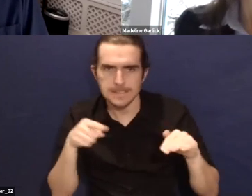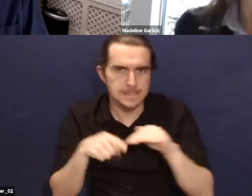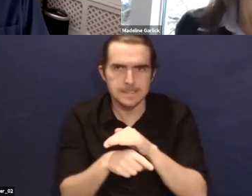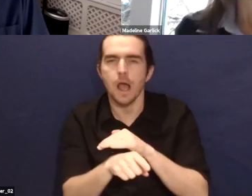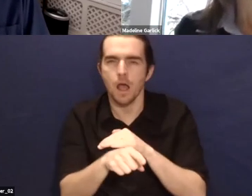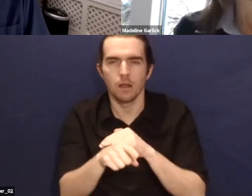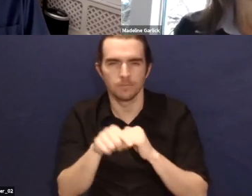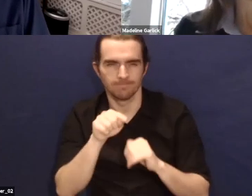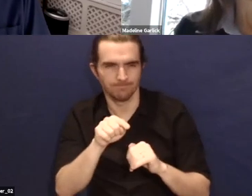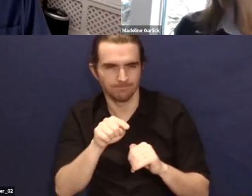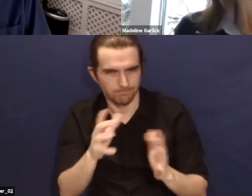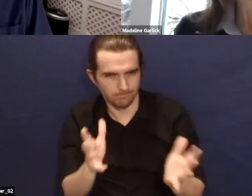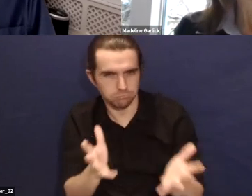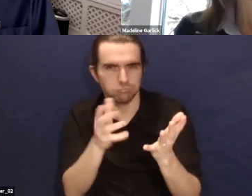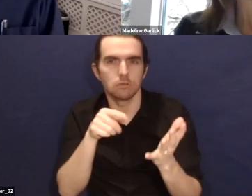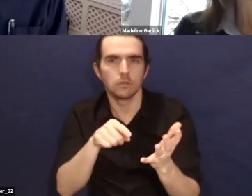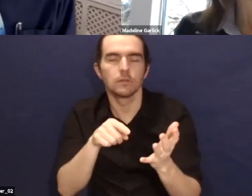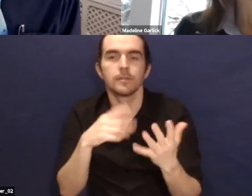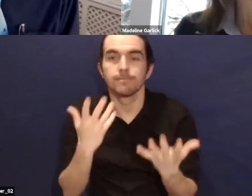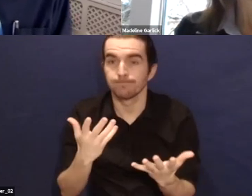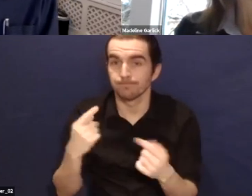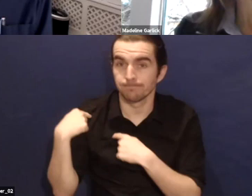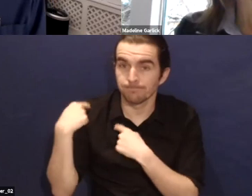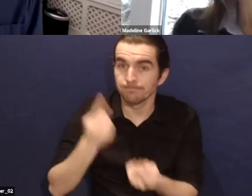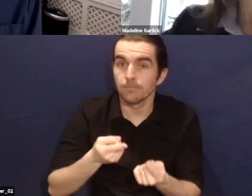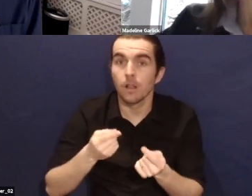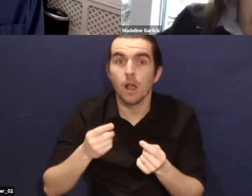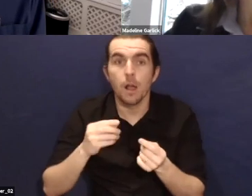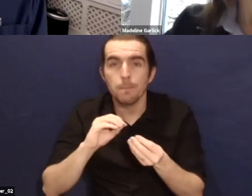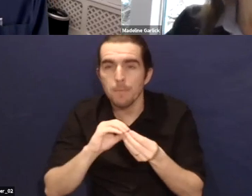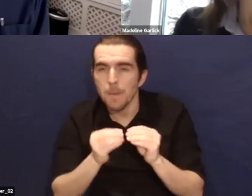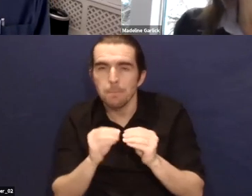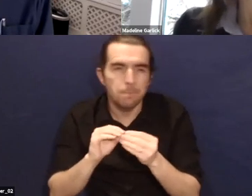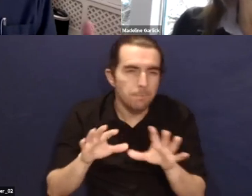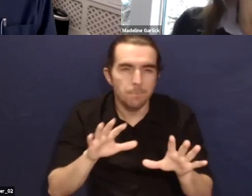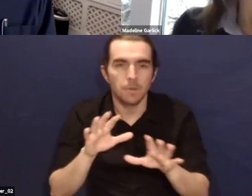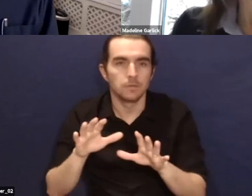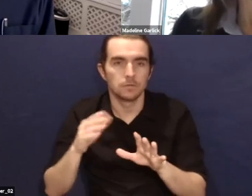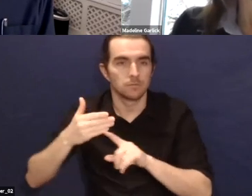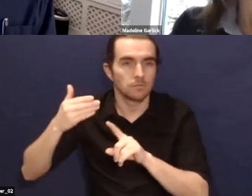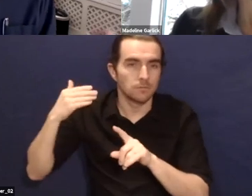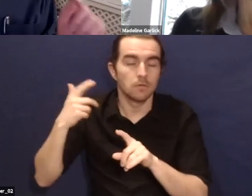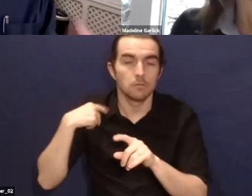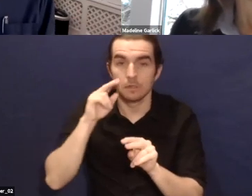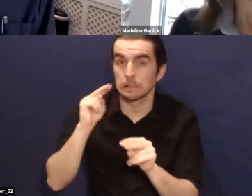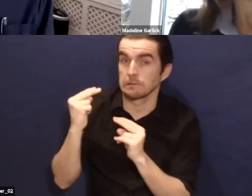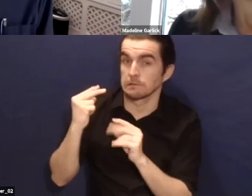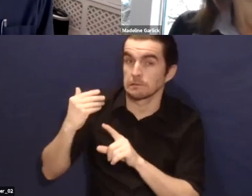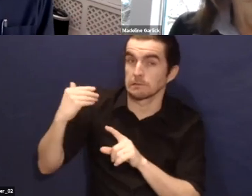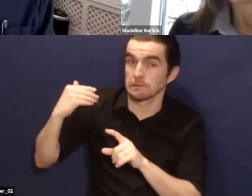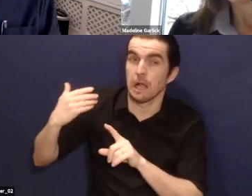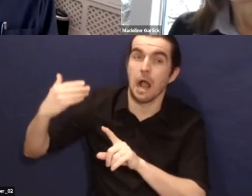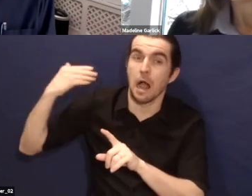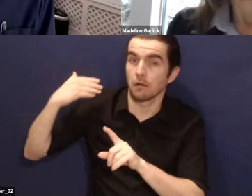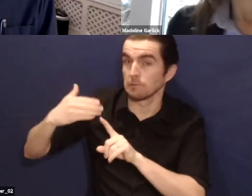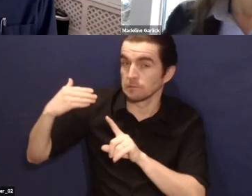from local populations. They were supported by the United Nations, but to a large extent, and it's a term that